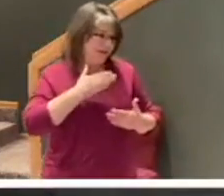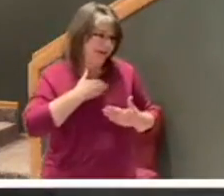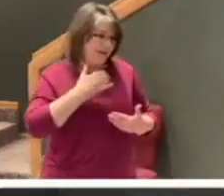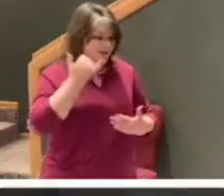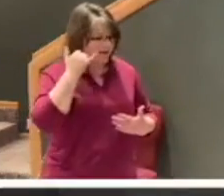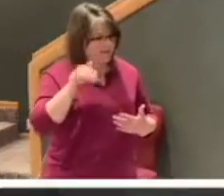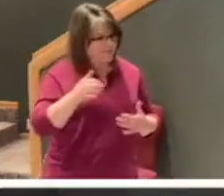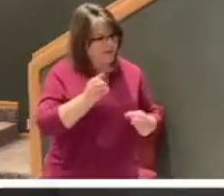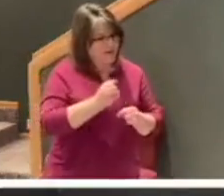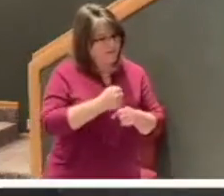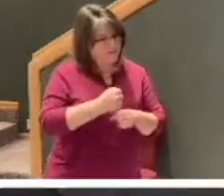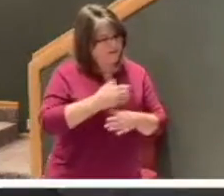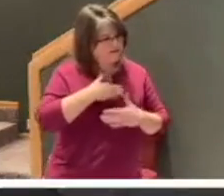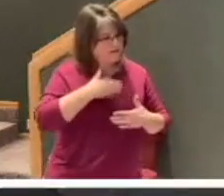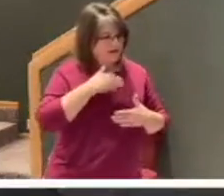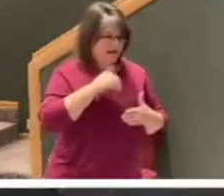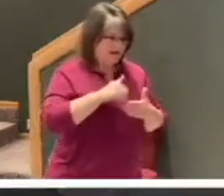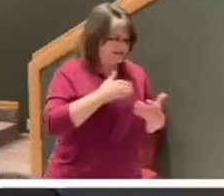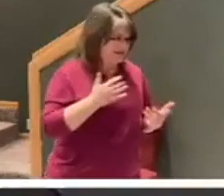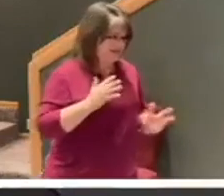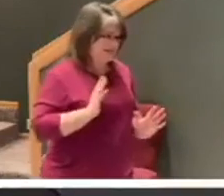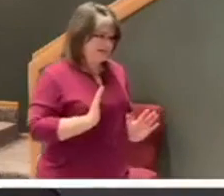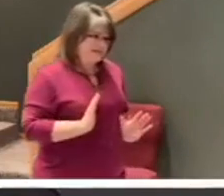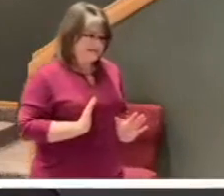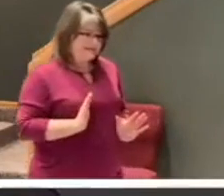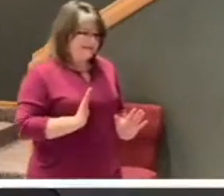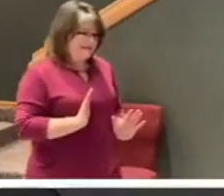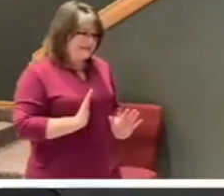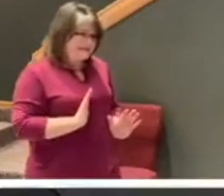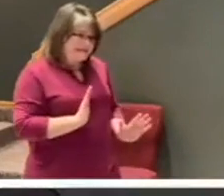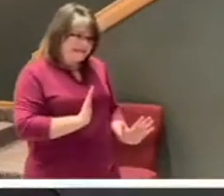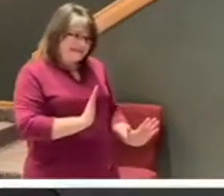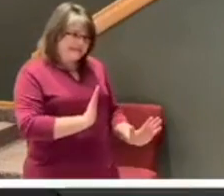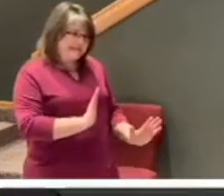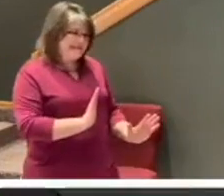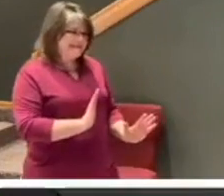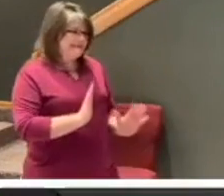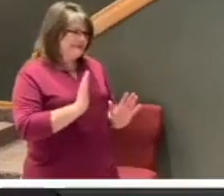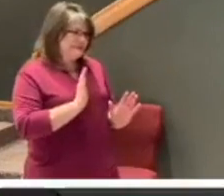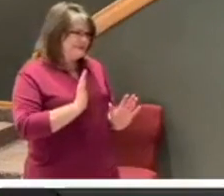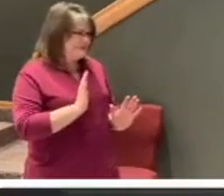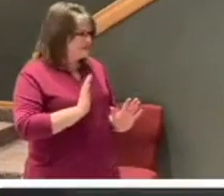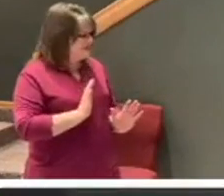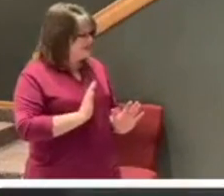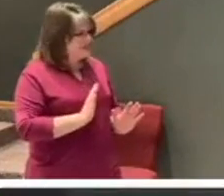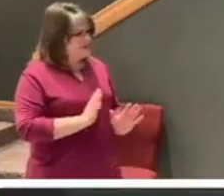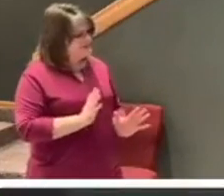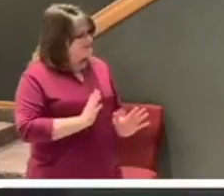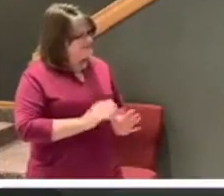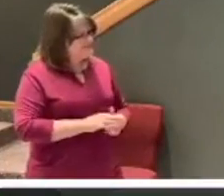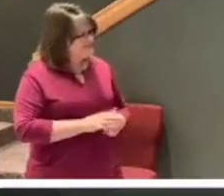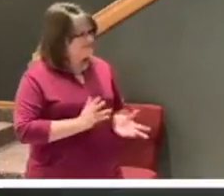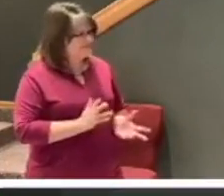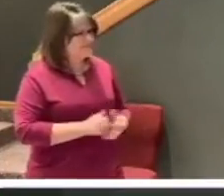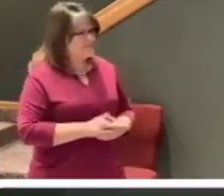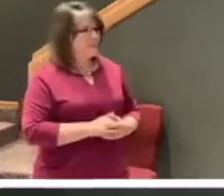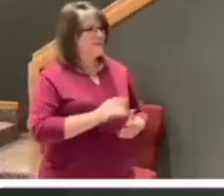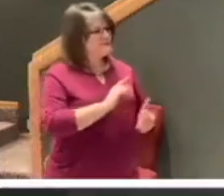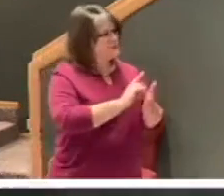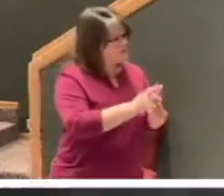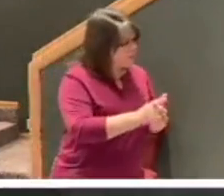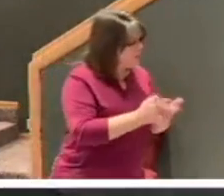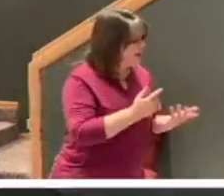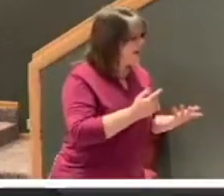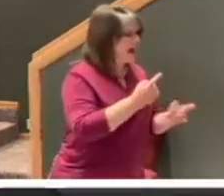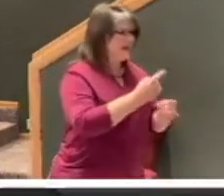him happy. And inside, I'm like, oh, I'm like, man. And so in those moments,